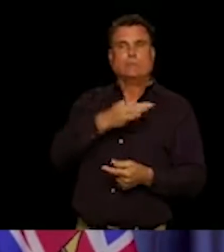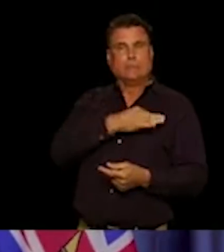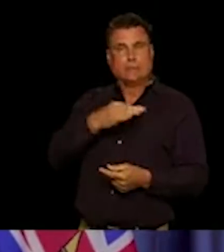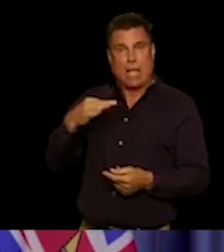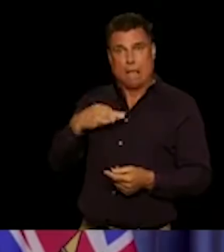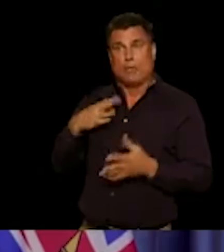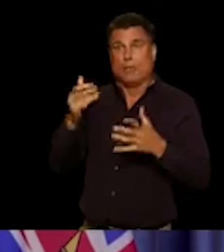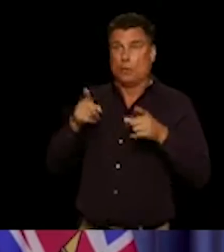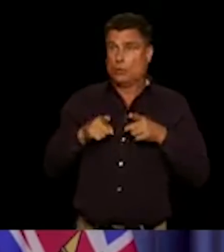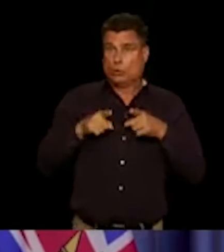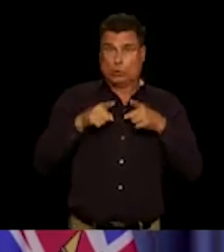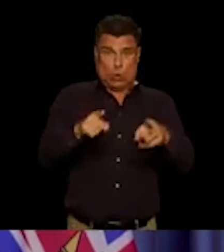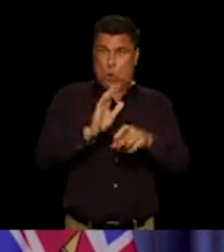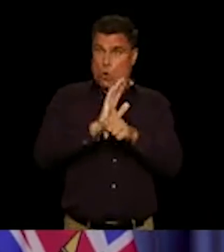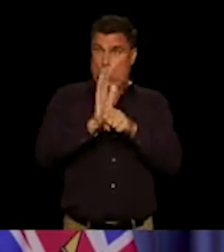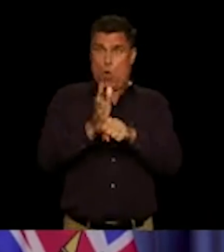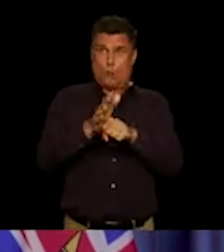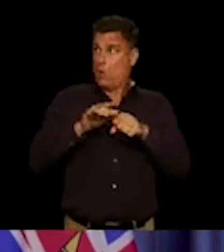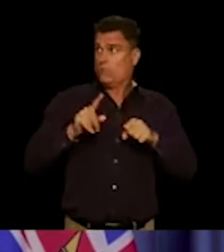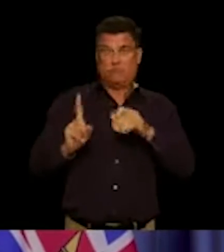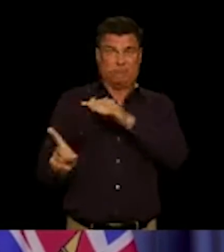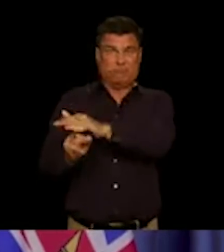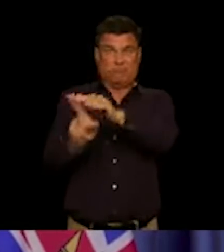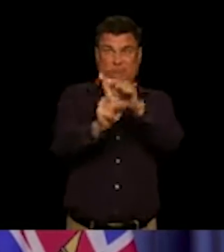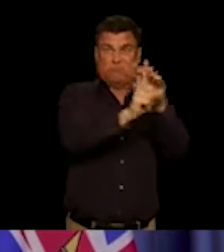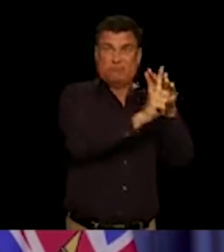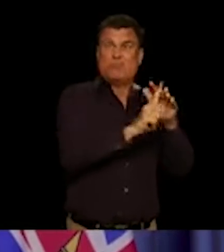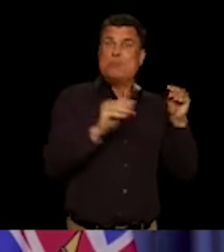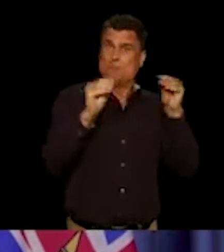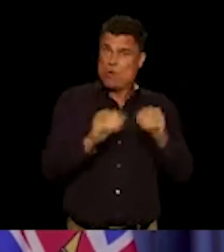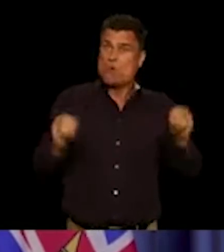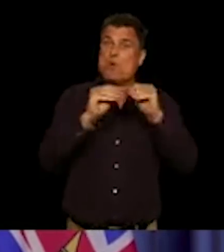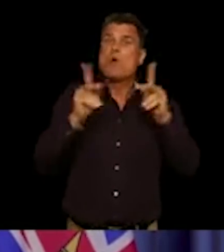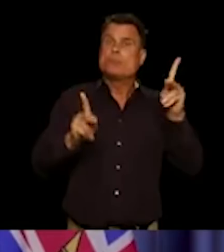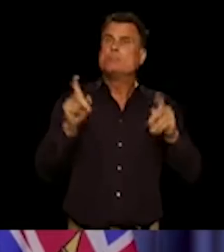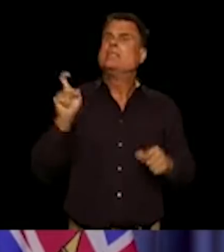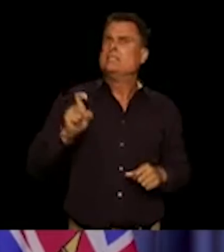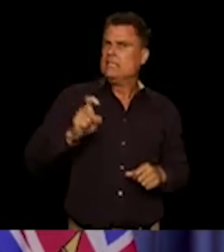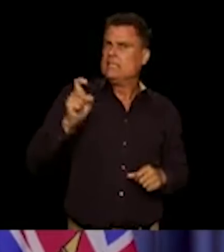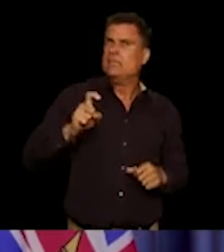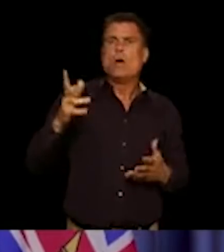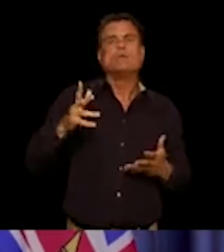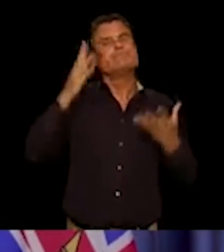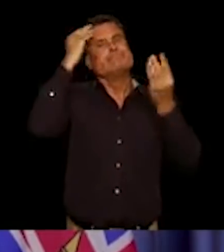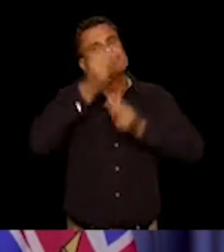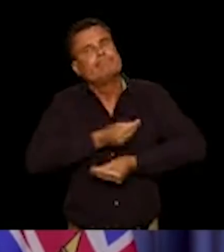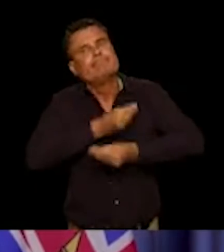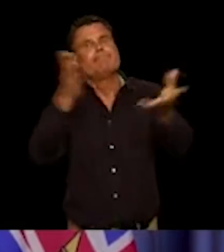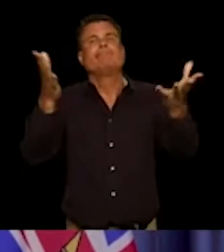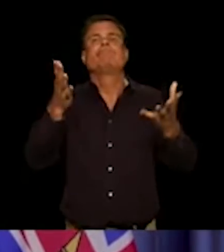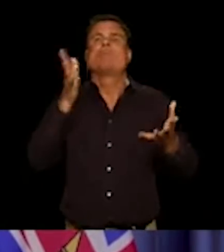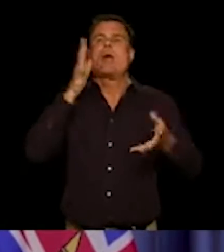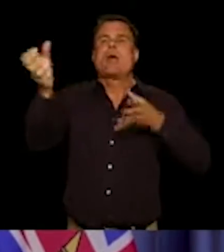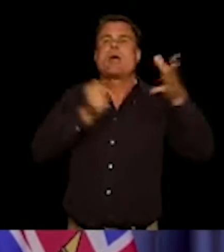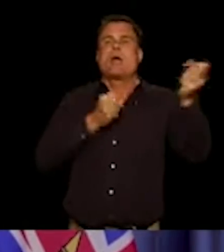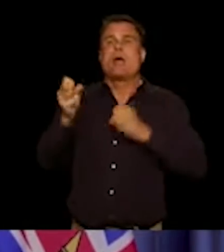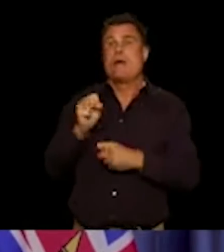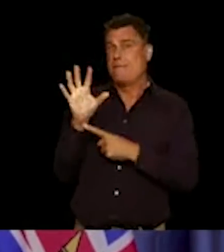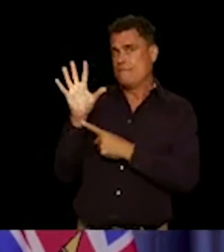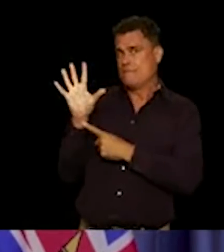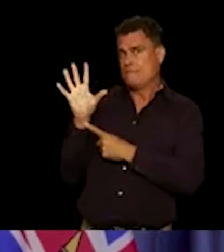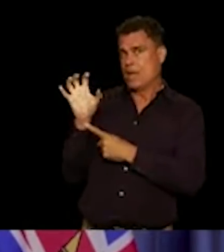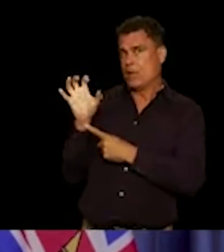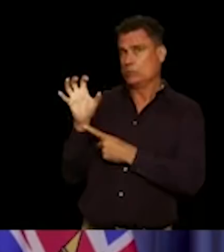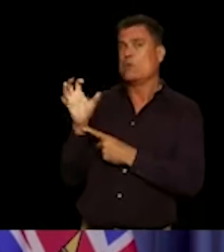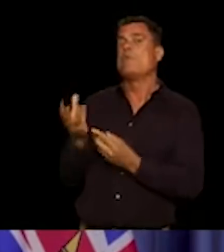communicable diseases. But during a pandemic, more resources are required. That is why I'm pleased to announce today that